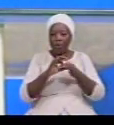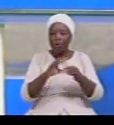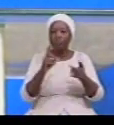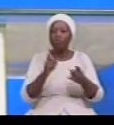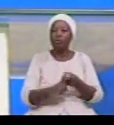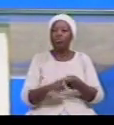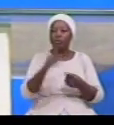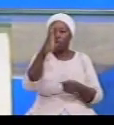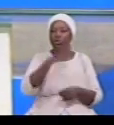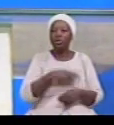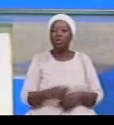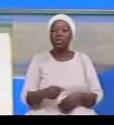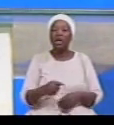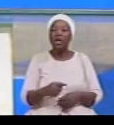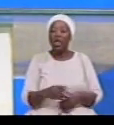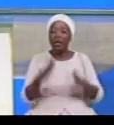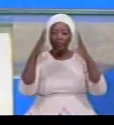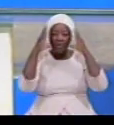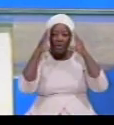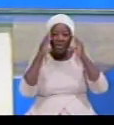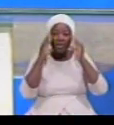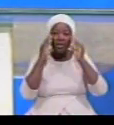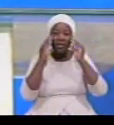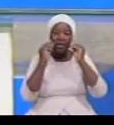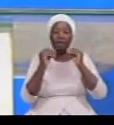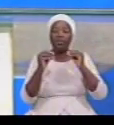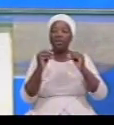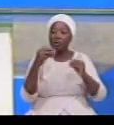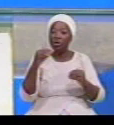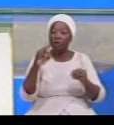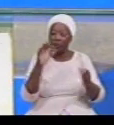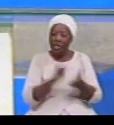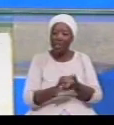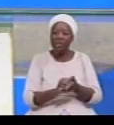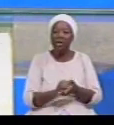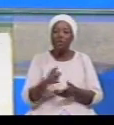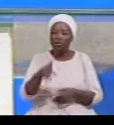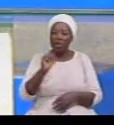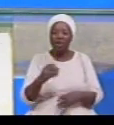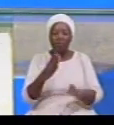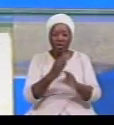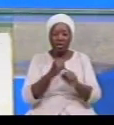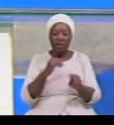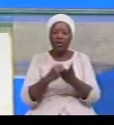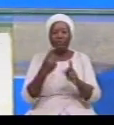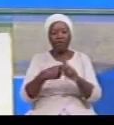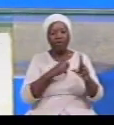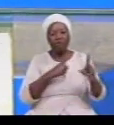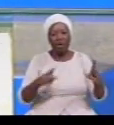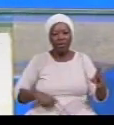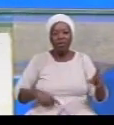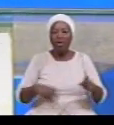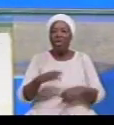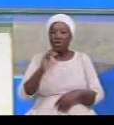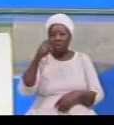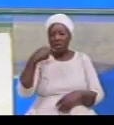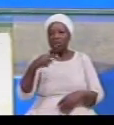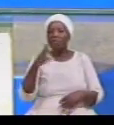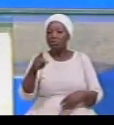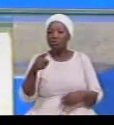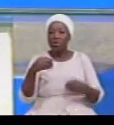conviction and the witness of the Spirit. You can only receive that from the Lord. It says, for I have received of the